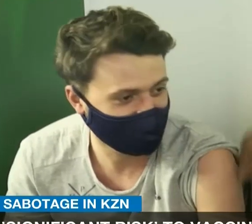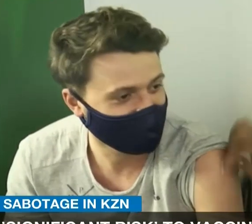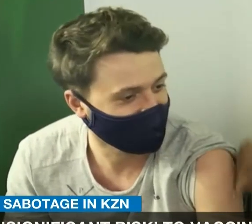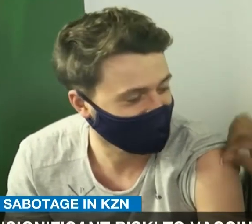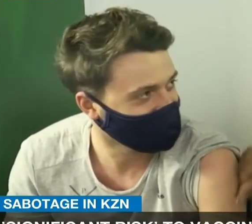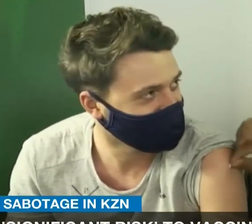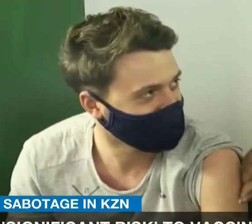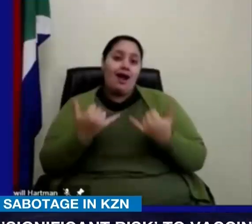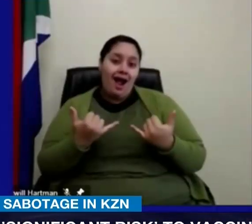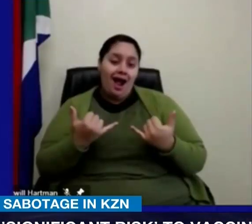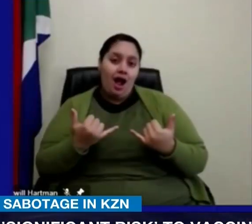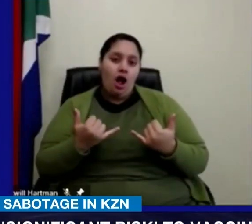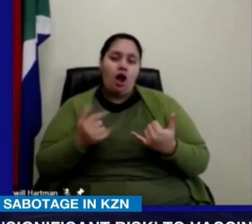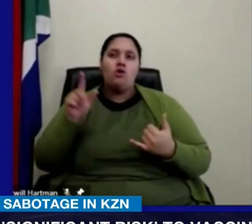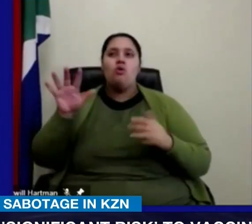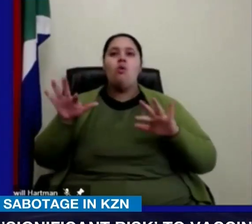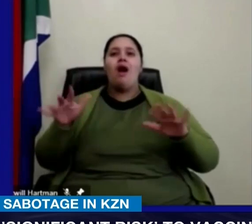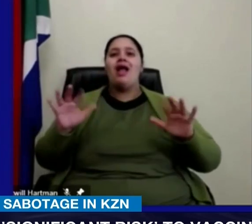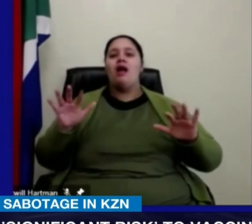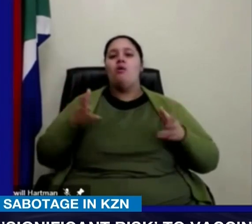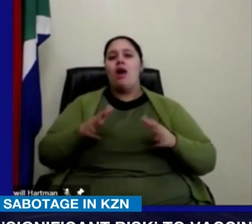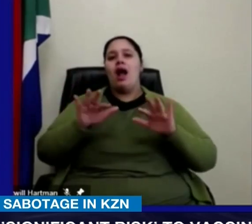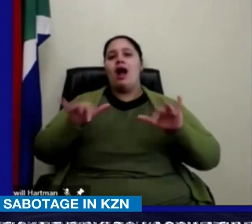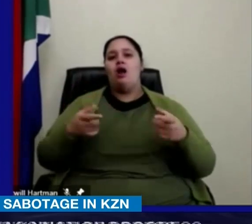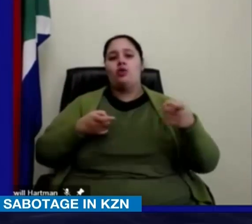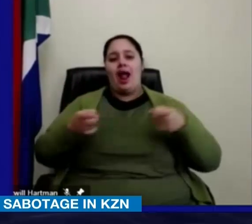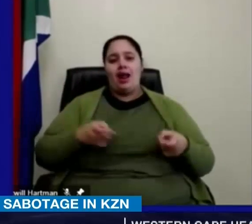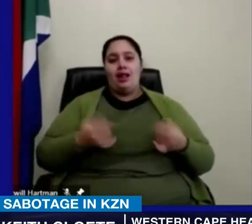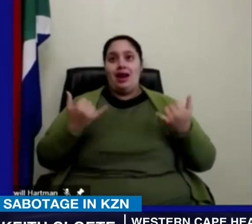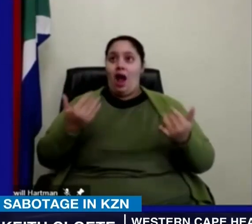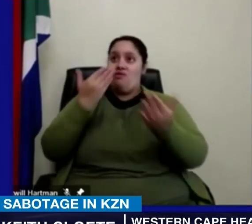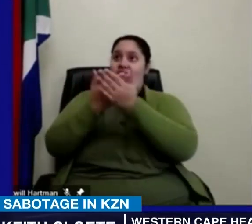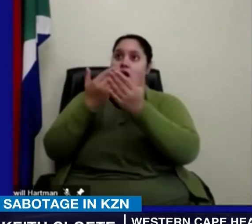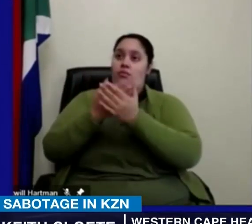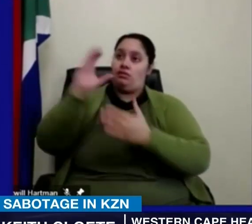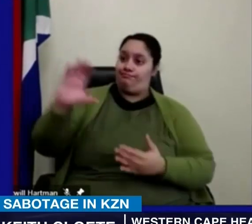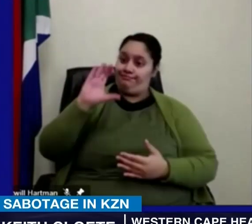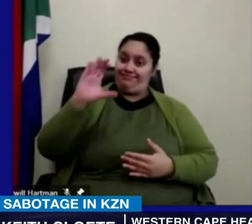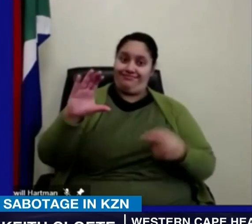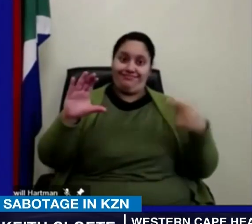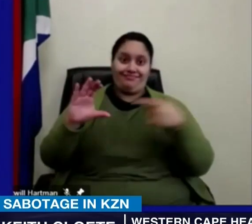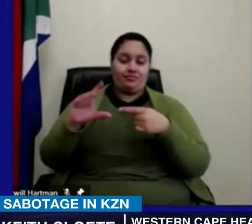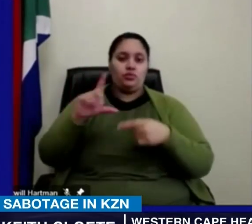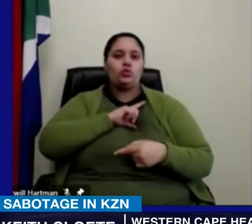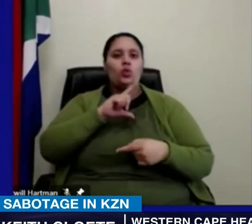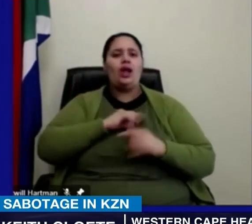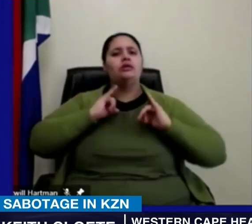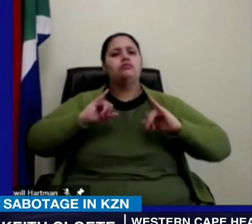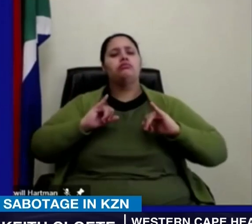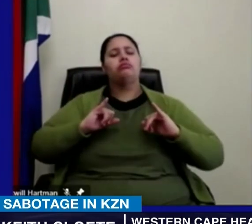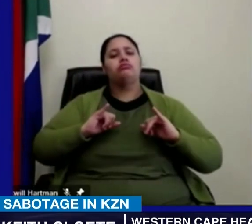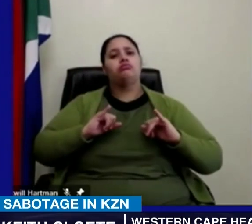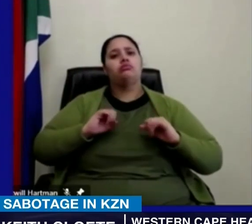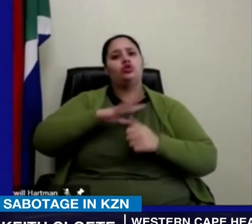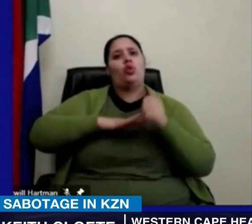considering how to deal with the available vaccine supply in light of this really critical situation in KZN.